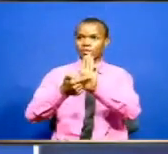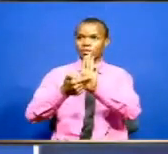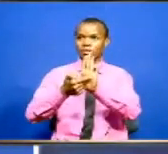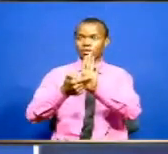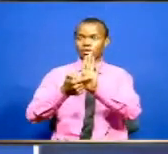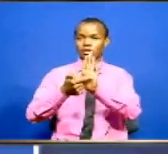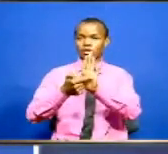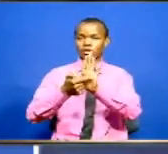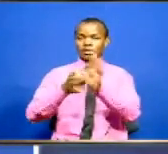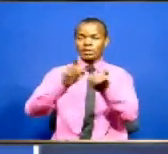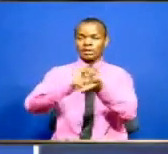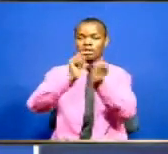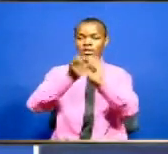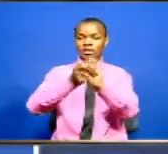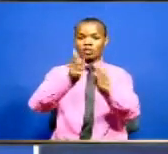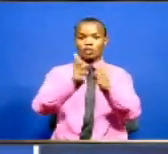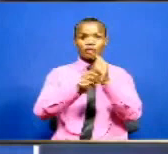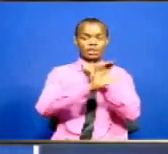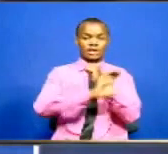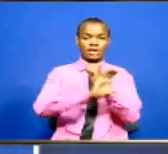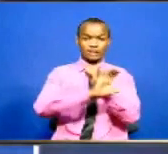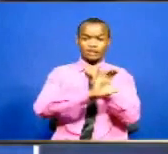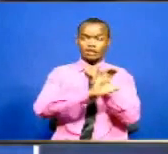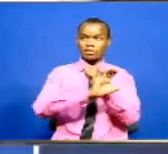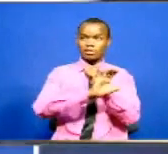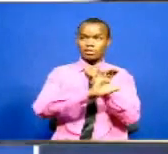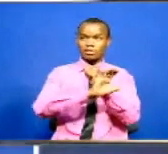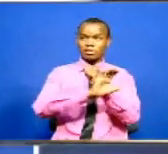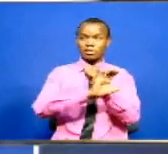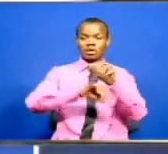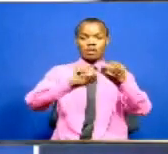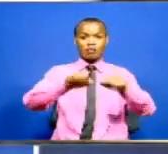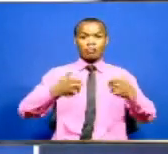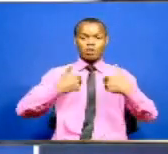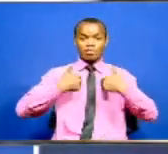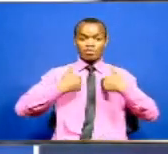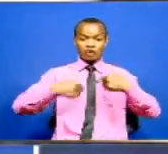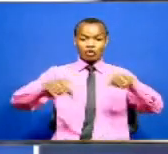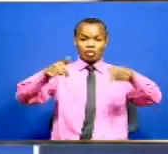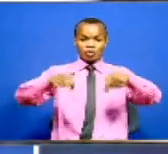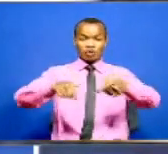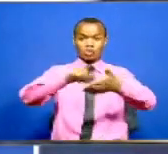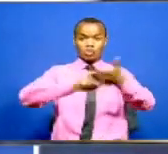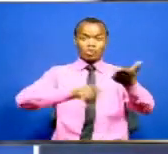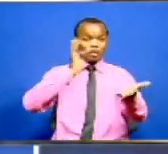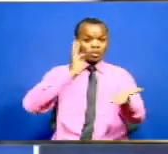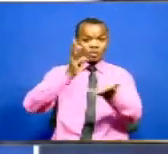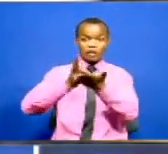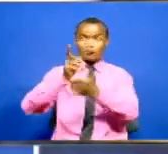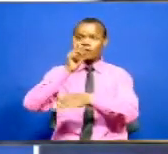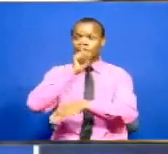amount of transformation the country can gain. And today what you're seeing is two great